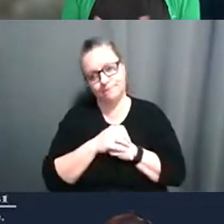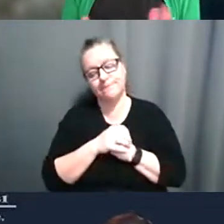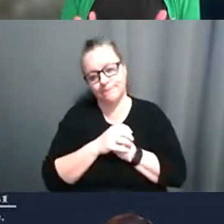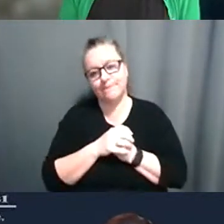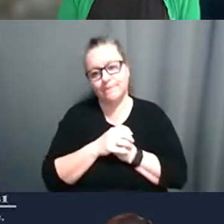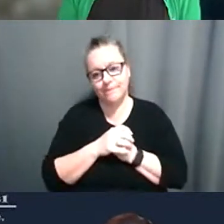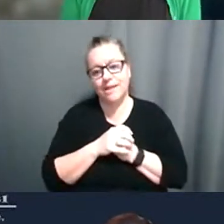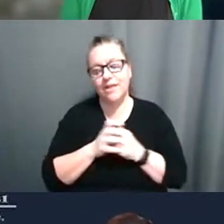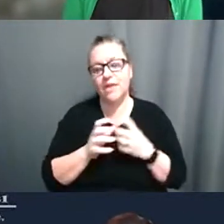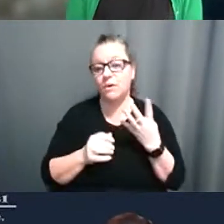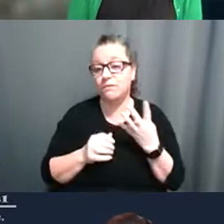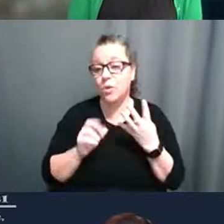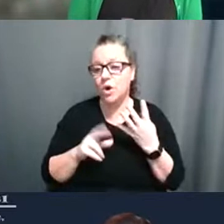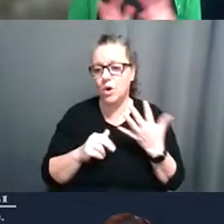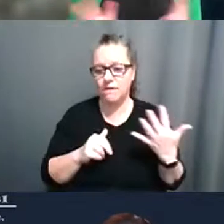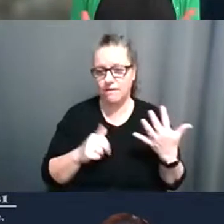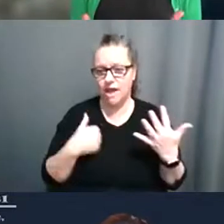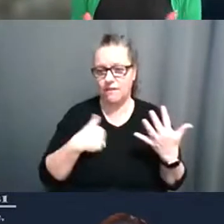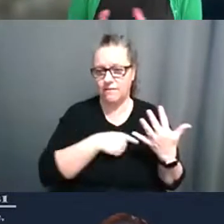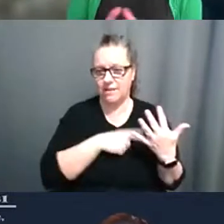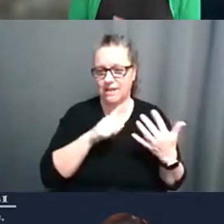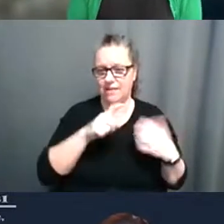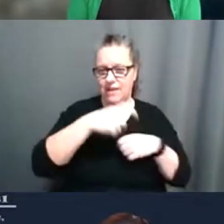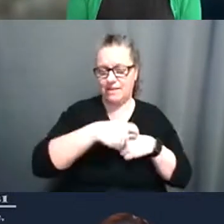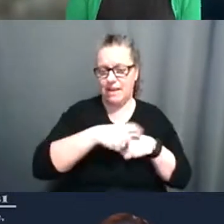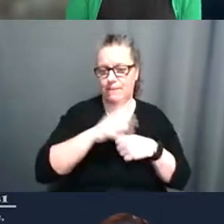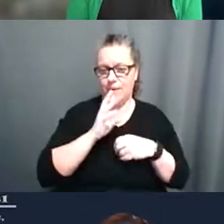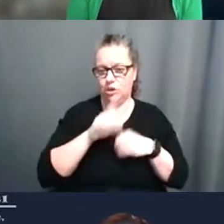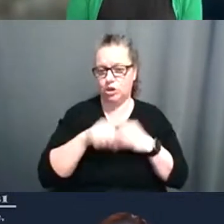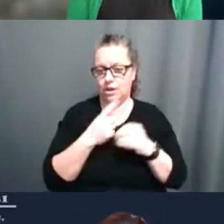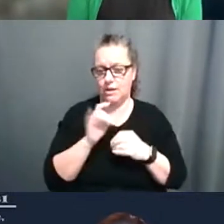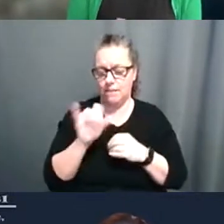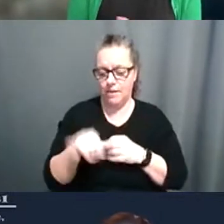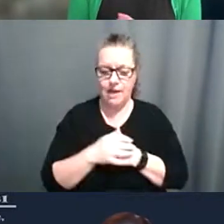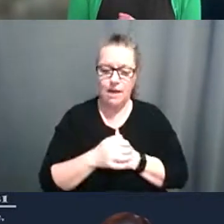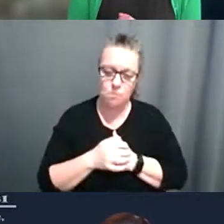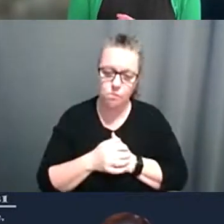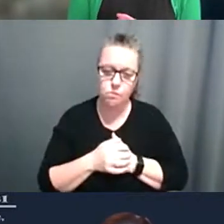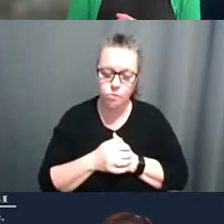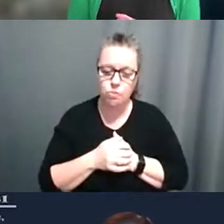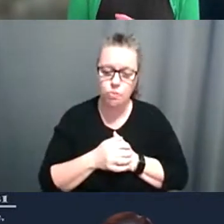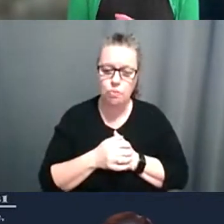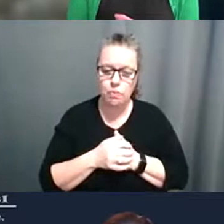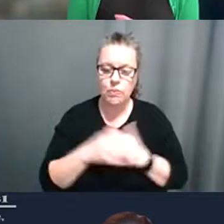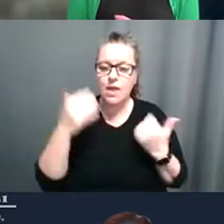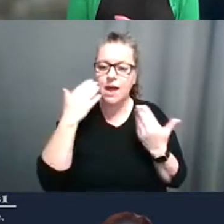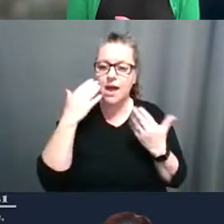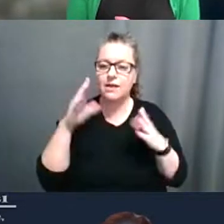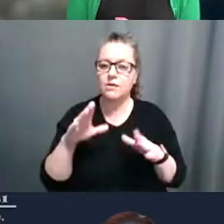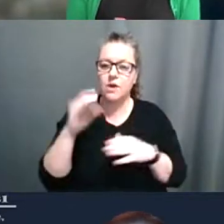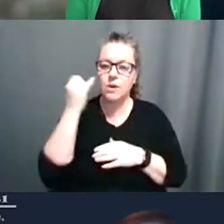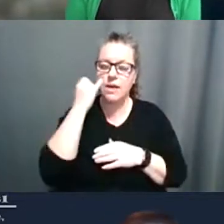were 4 or 5 of us at the time that were talking about this. And I don't know if we